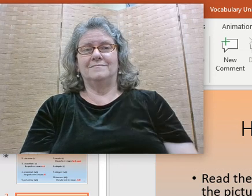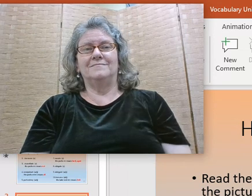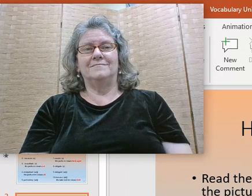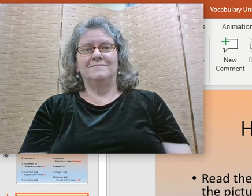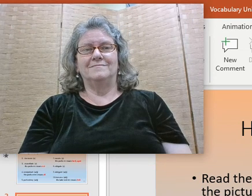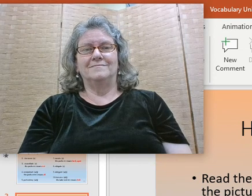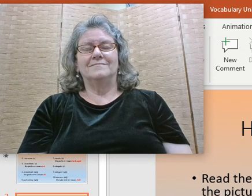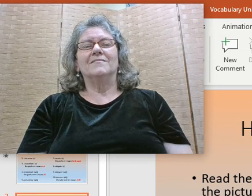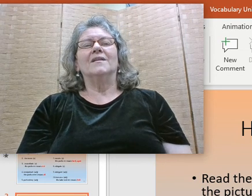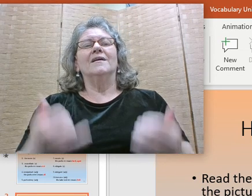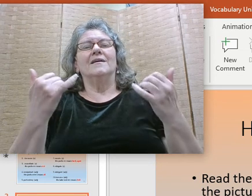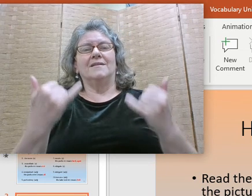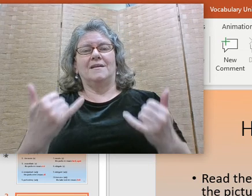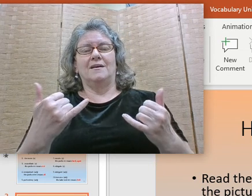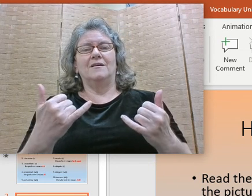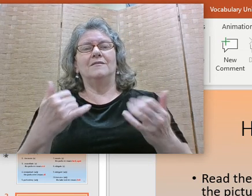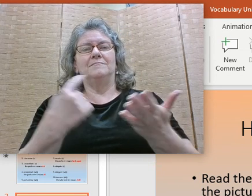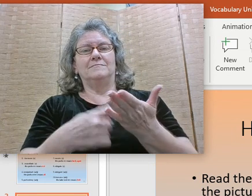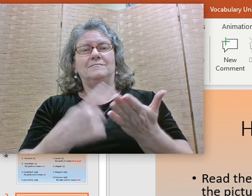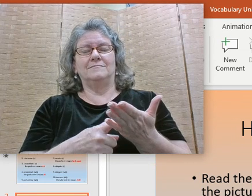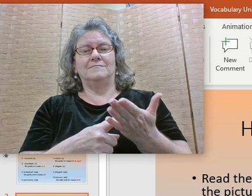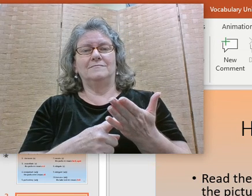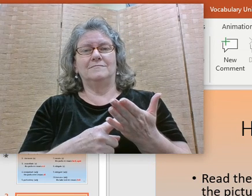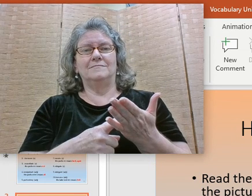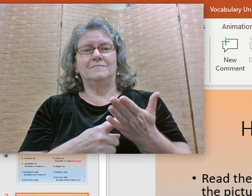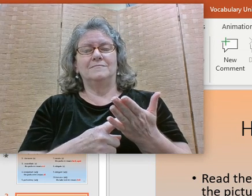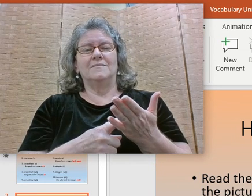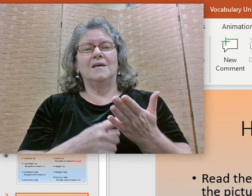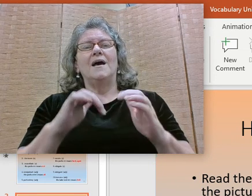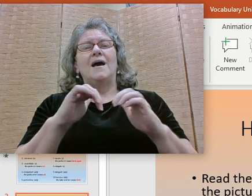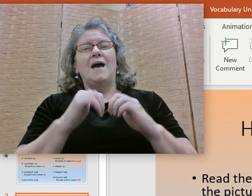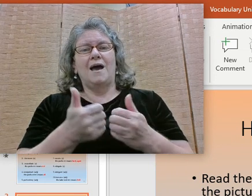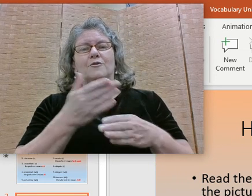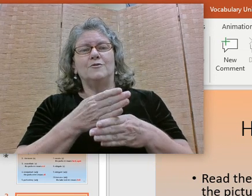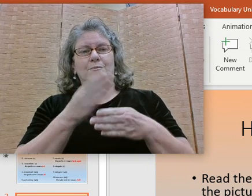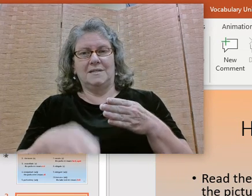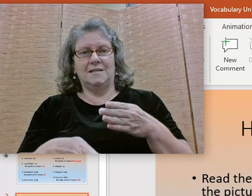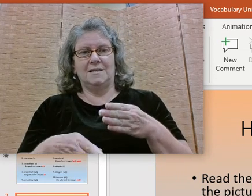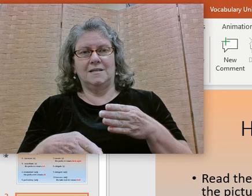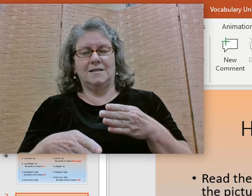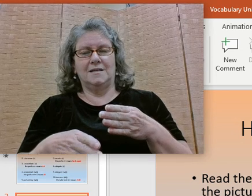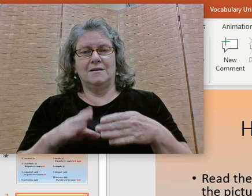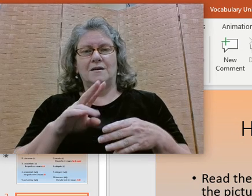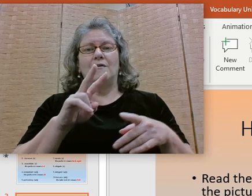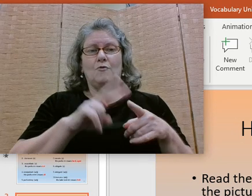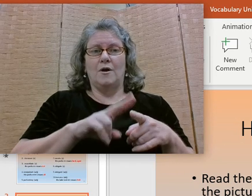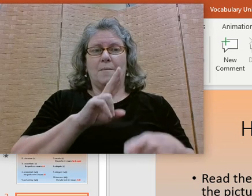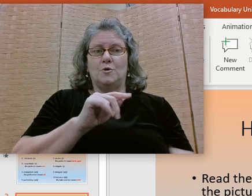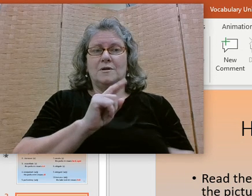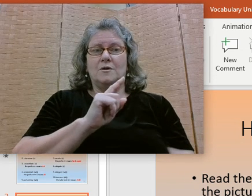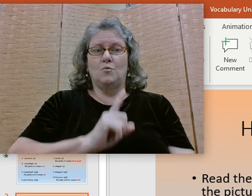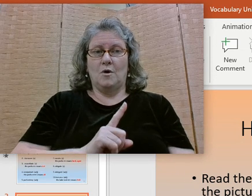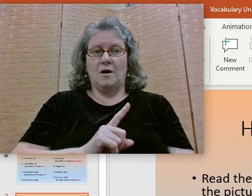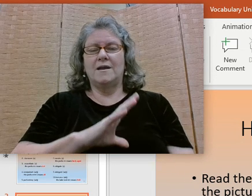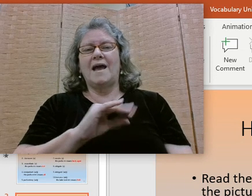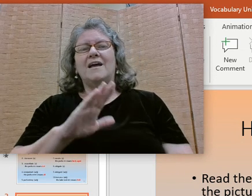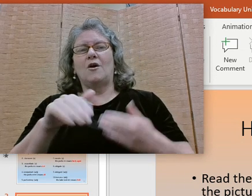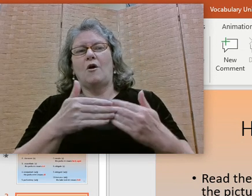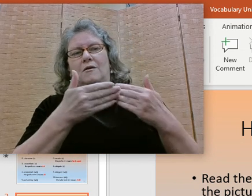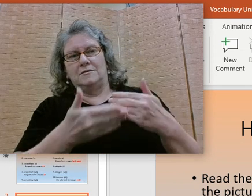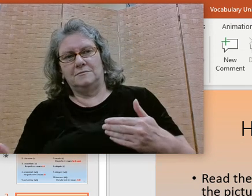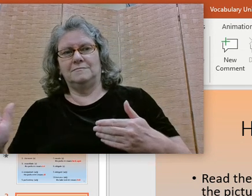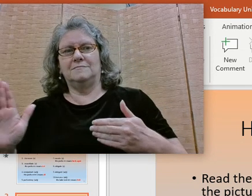All right, let's go over a few things, a few pointers for how to complete not only vocab unit 1, but all subsequent